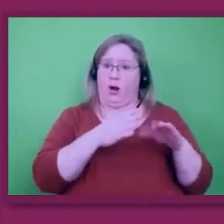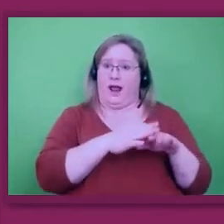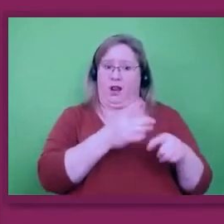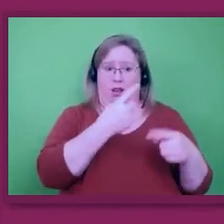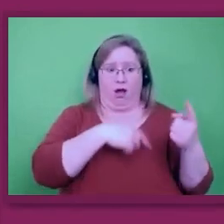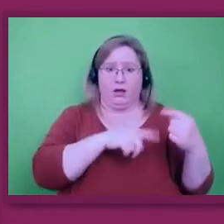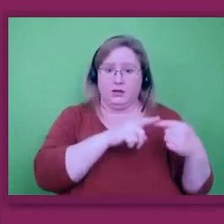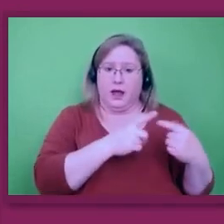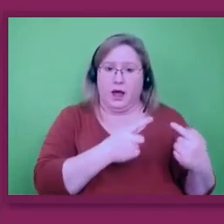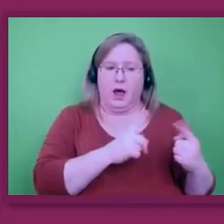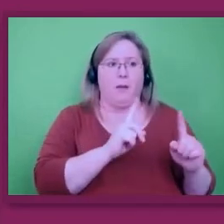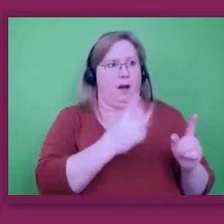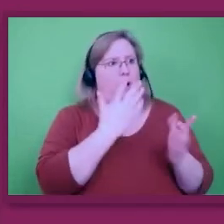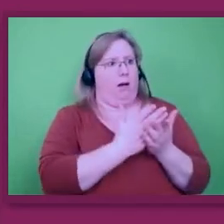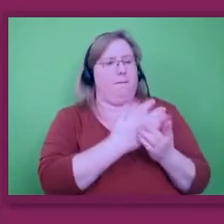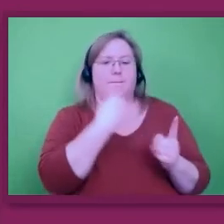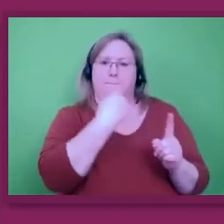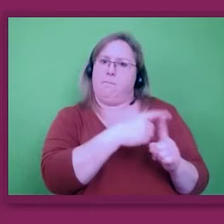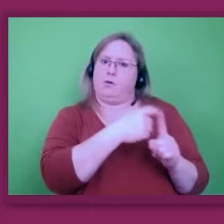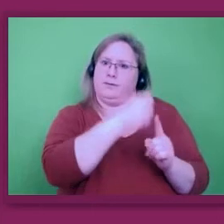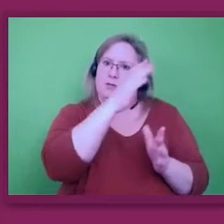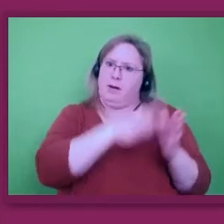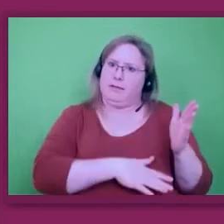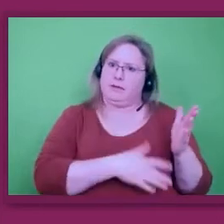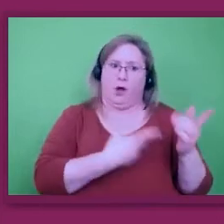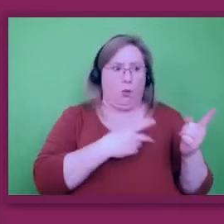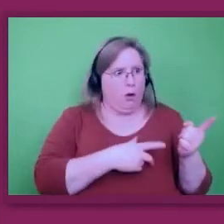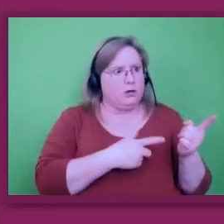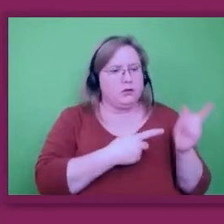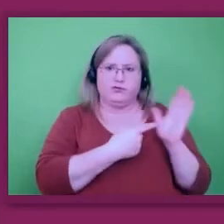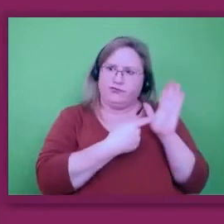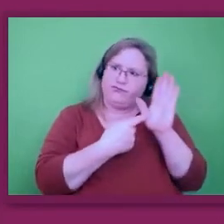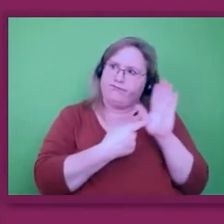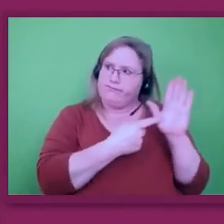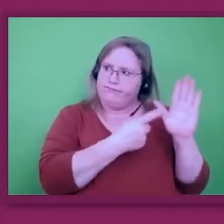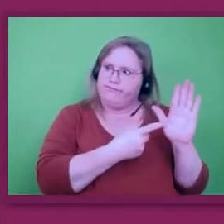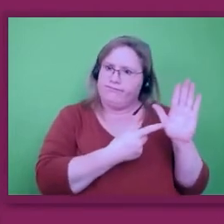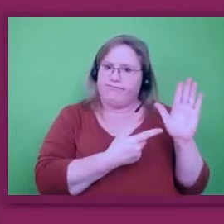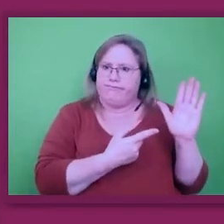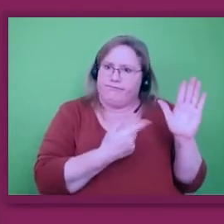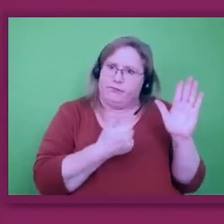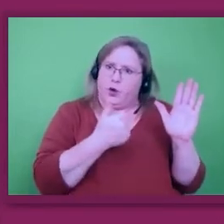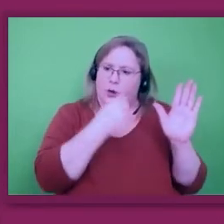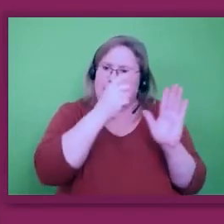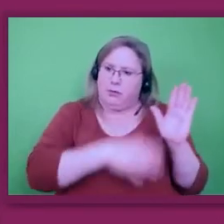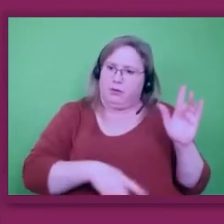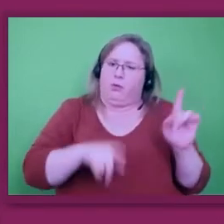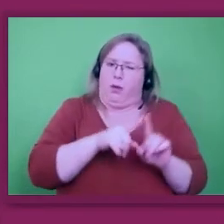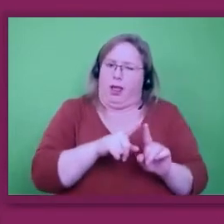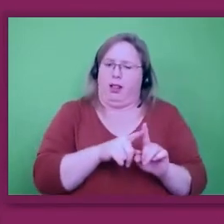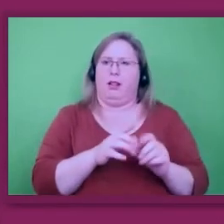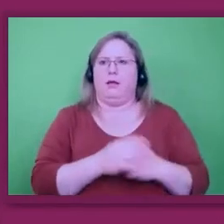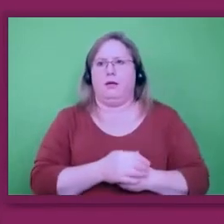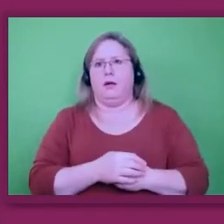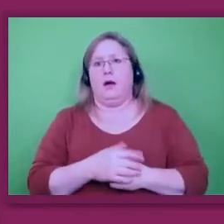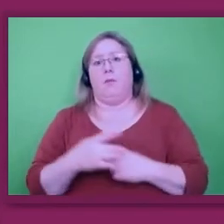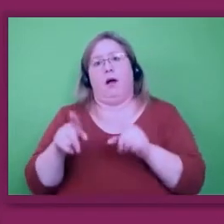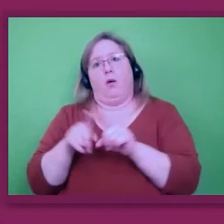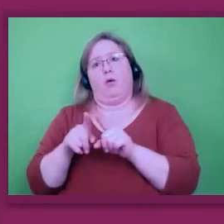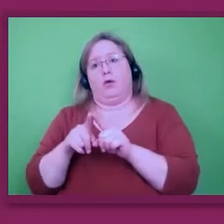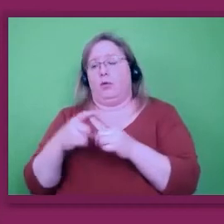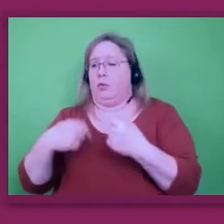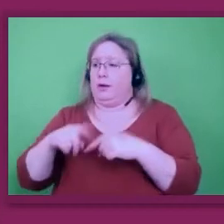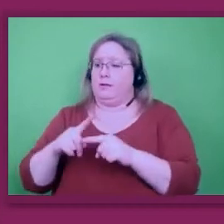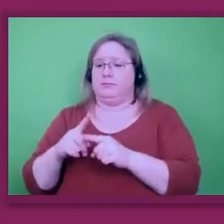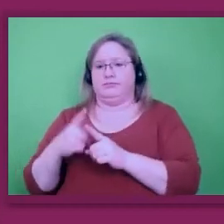want to highlight that and learn from those experiences as well. And finally, we lobby. So we had a